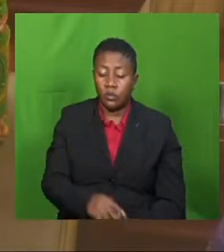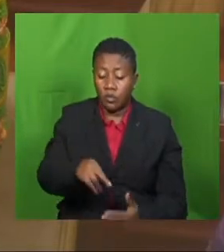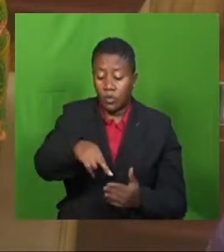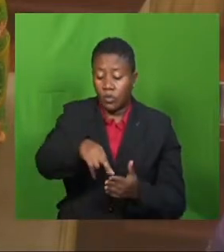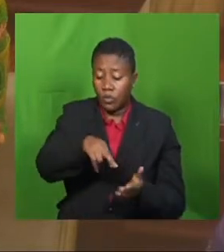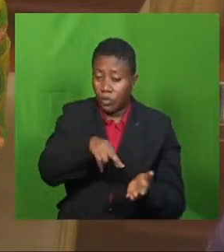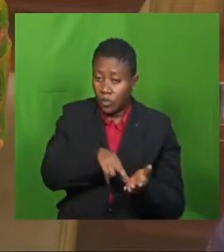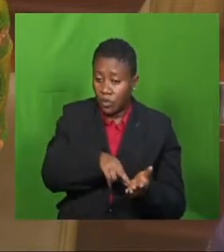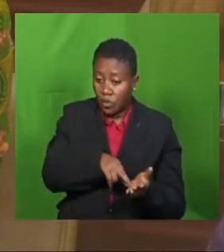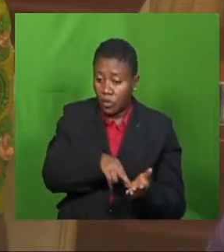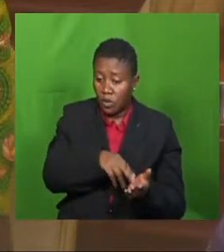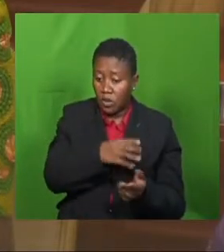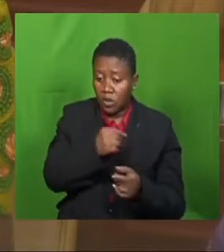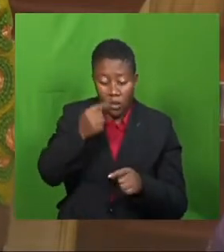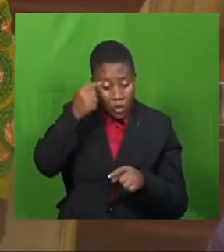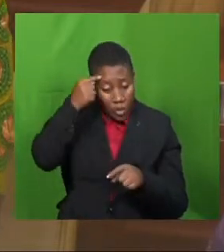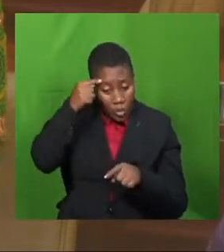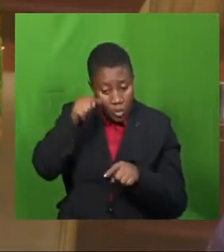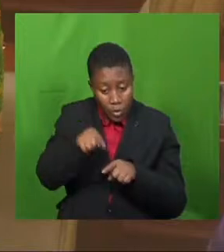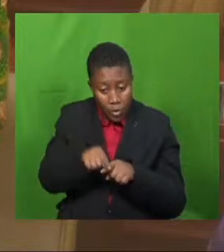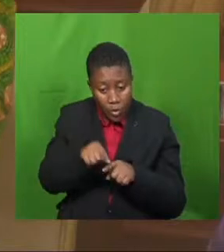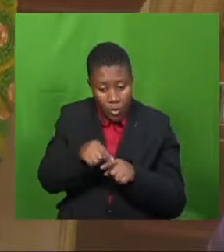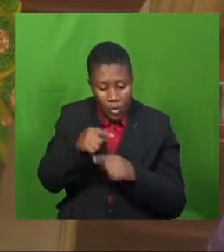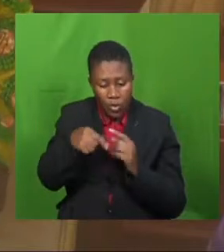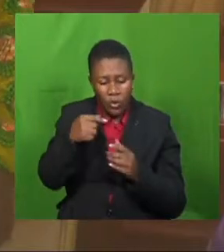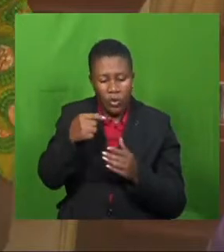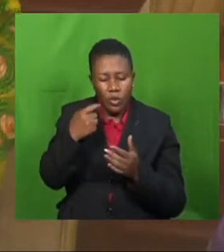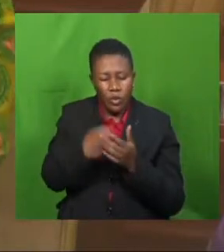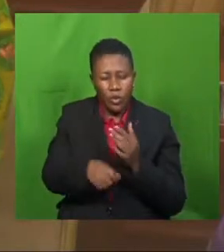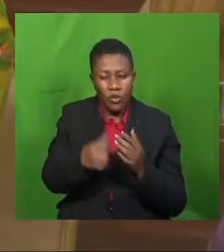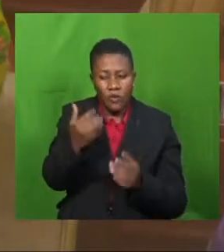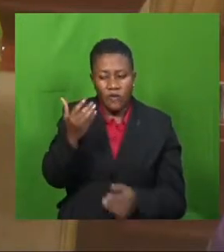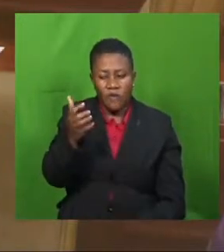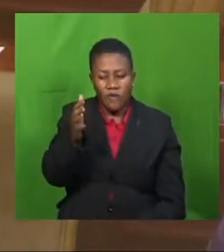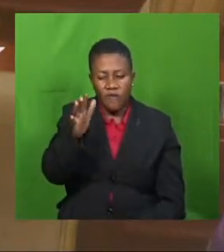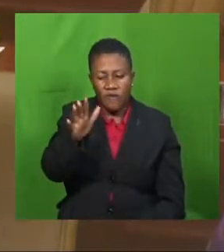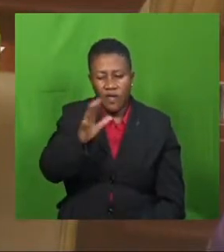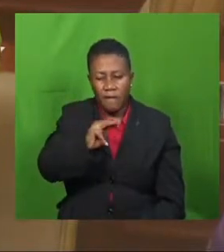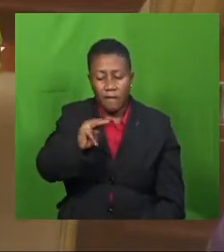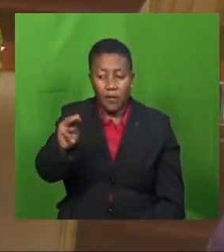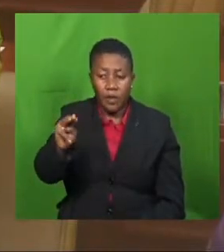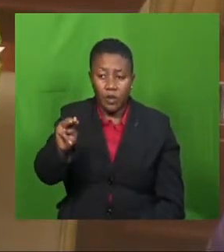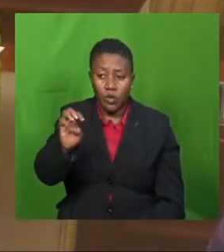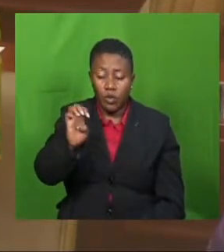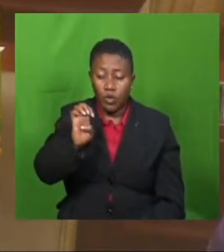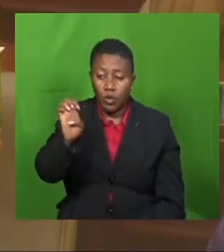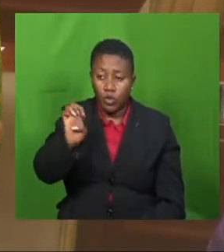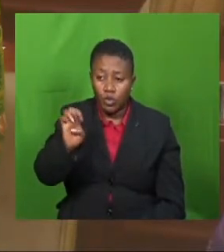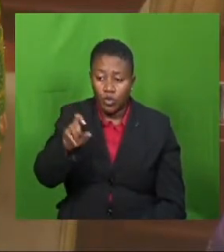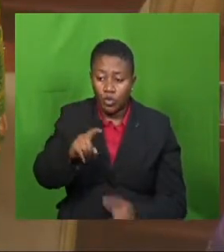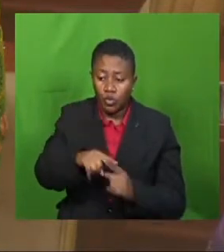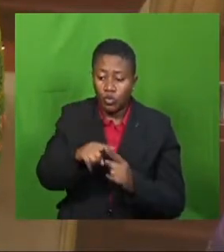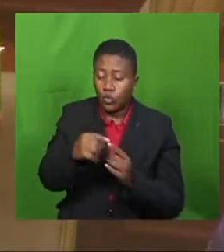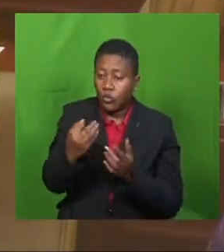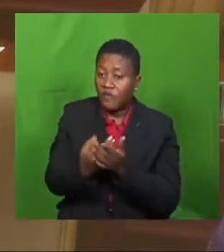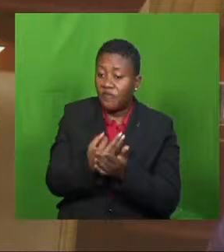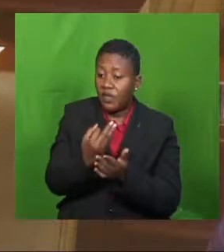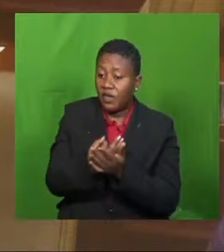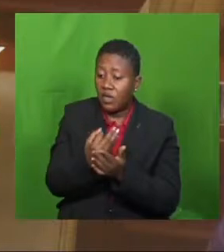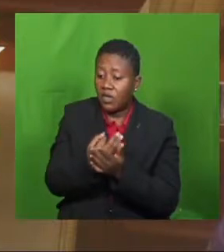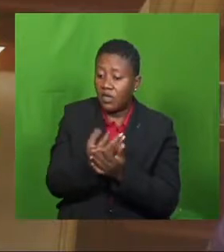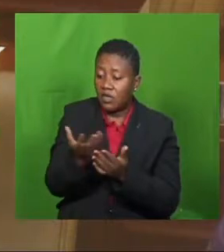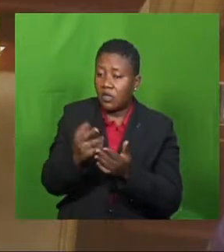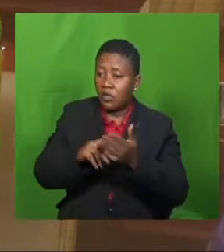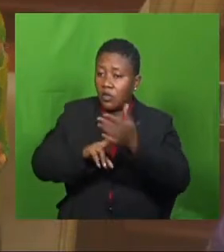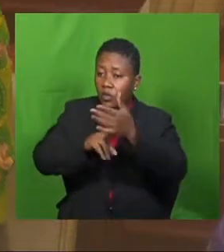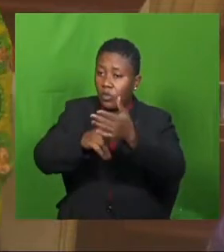commercial agreement involving an amount of 65 million euros to finance the construction of water supply